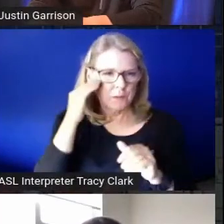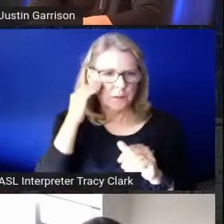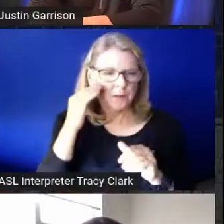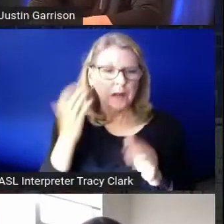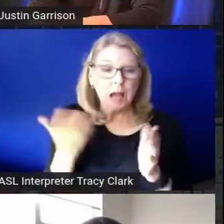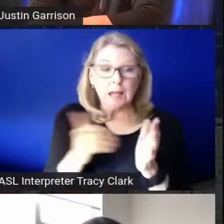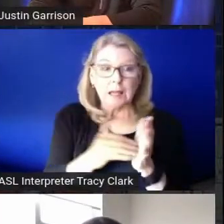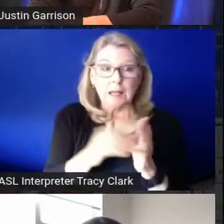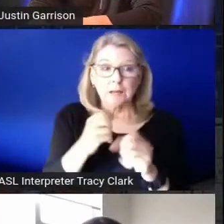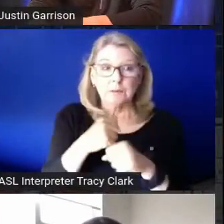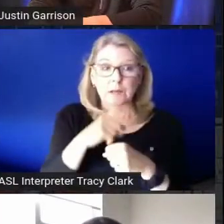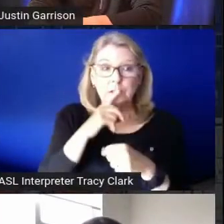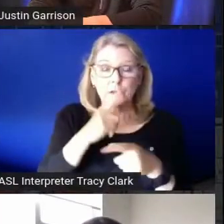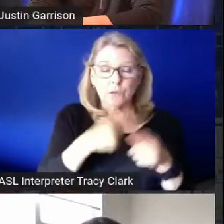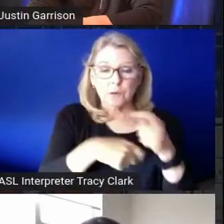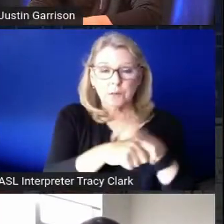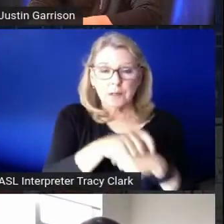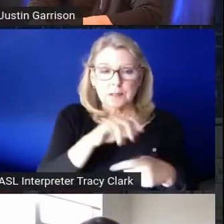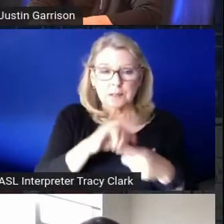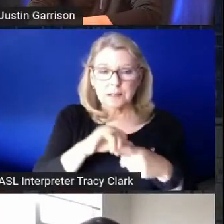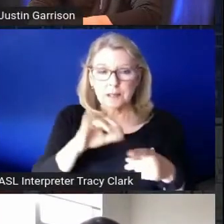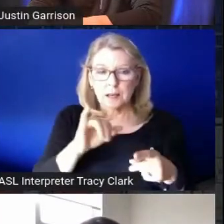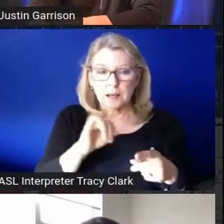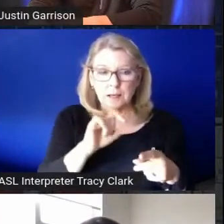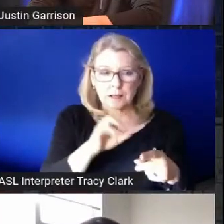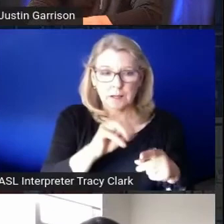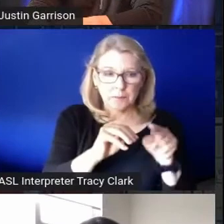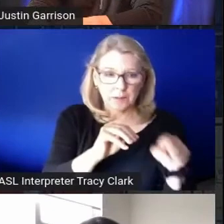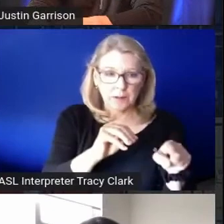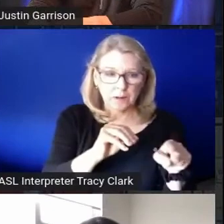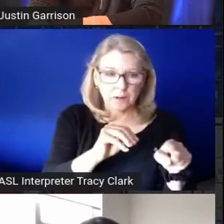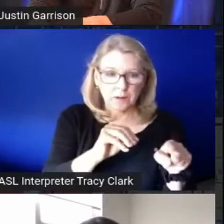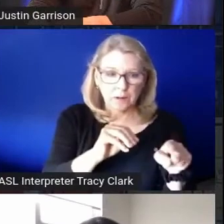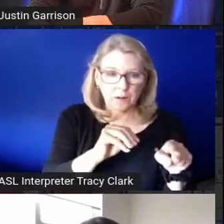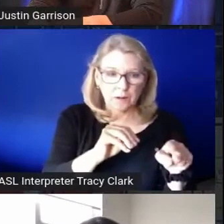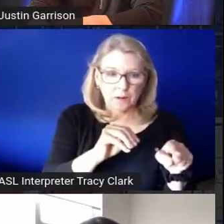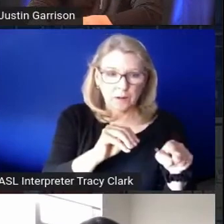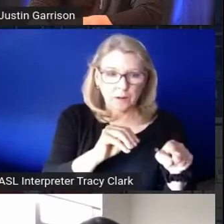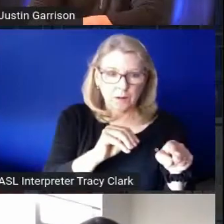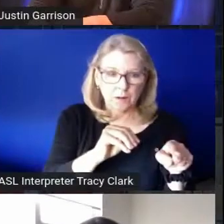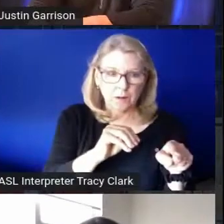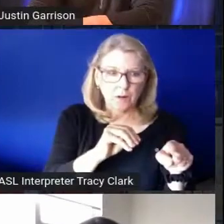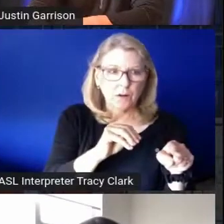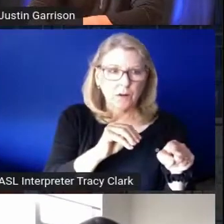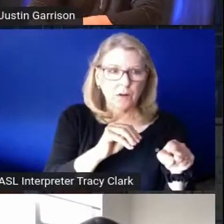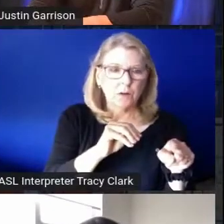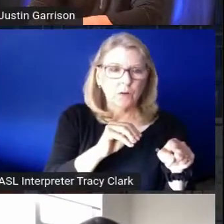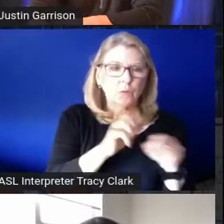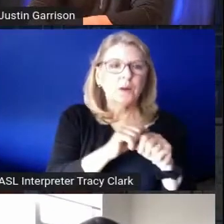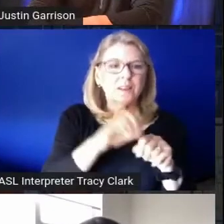sure you replace the IAM_ARN variable before you apply with the IAM_ARN you're using to log into the console.